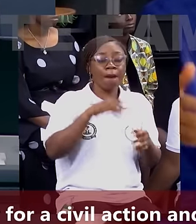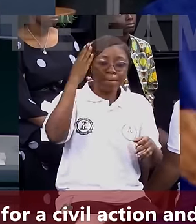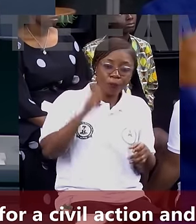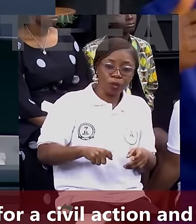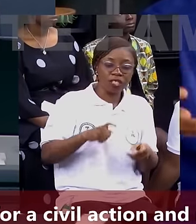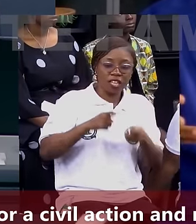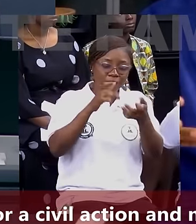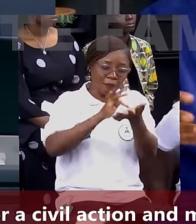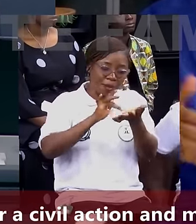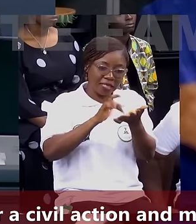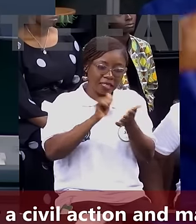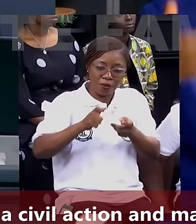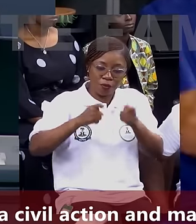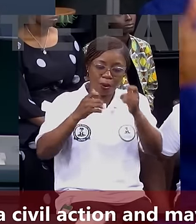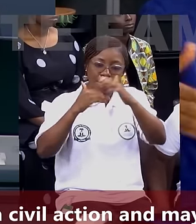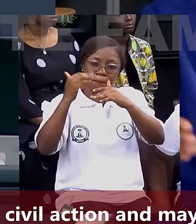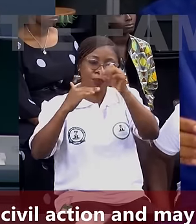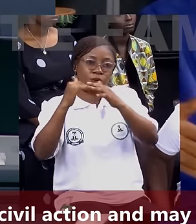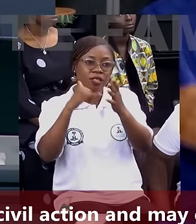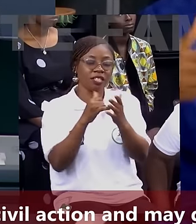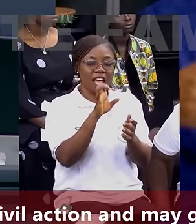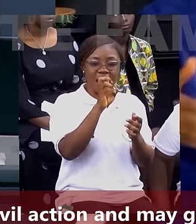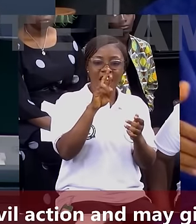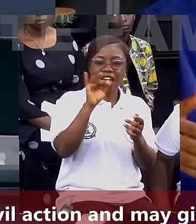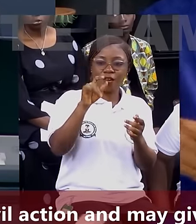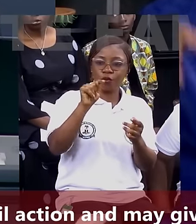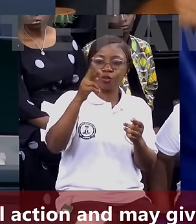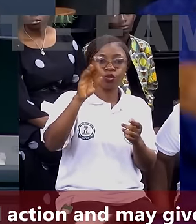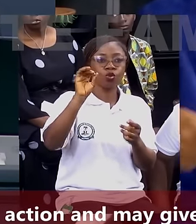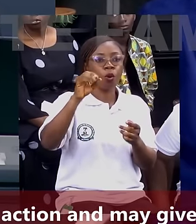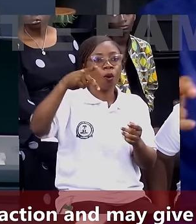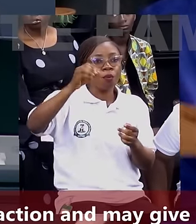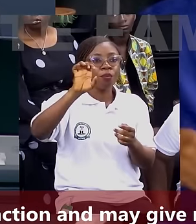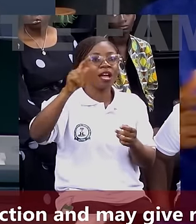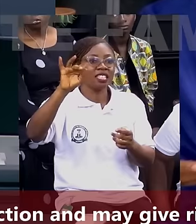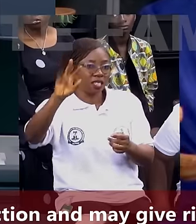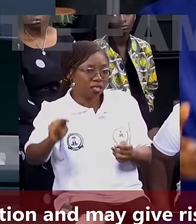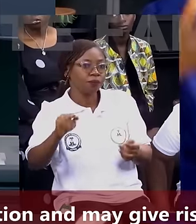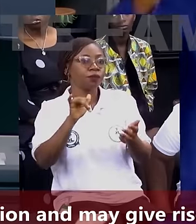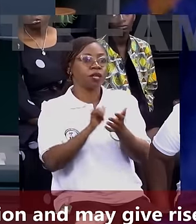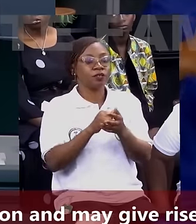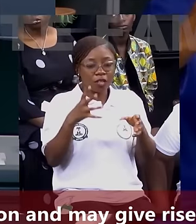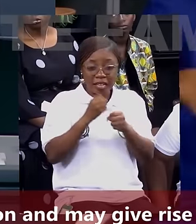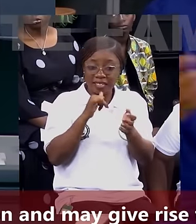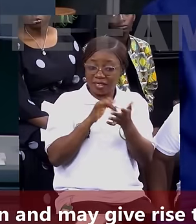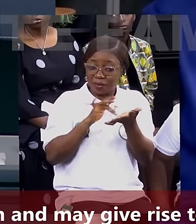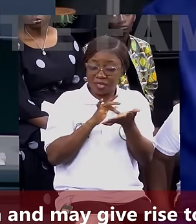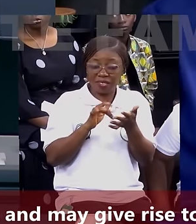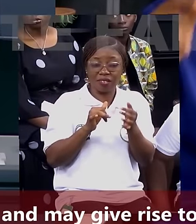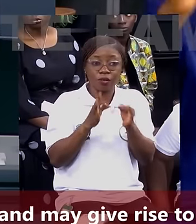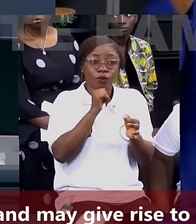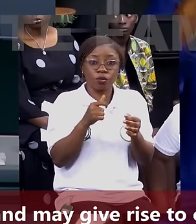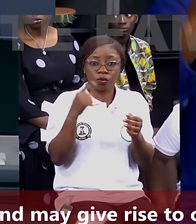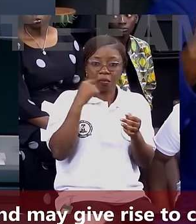blood, and that's erythropoietin. Once in a while, maybe once in a month, you must get that injection. Otherwise, you'll just be paper white.